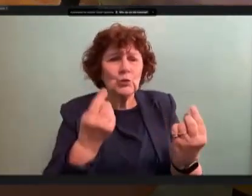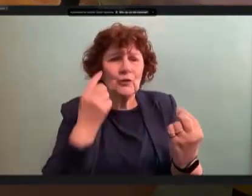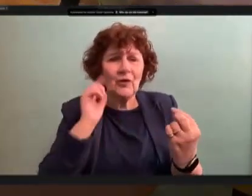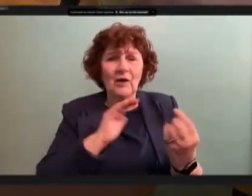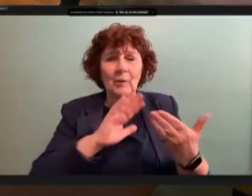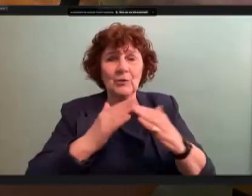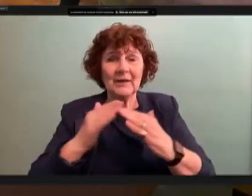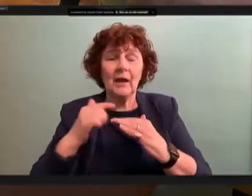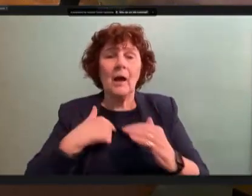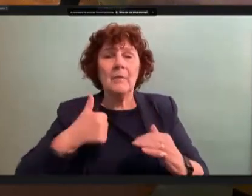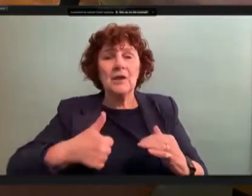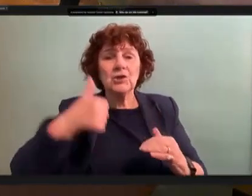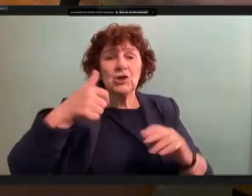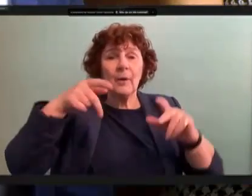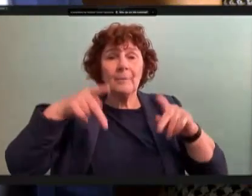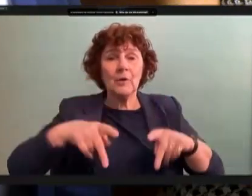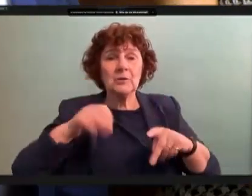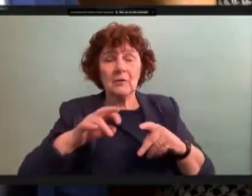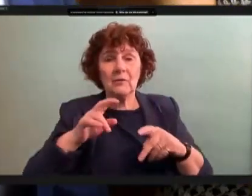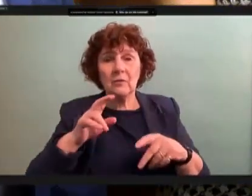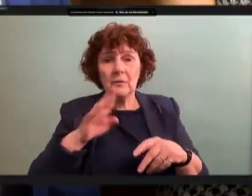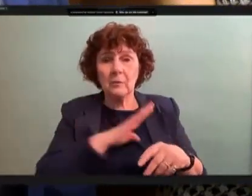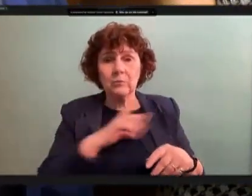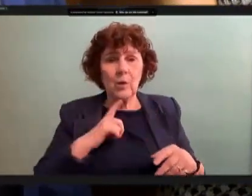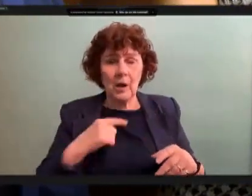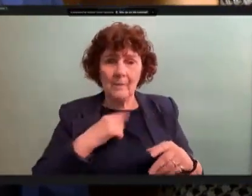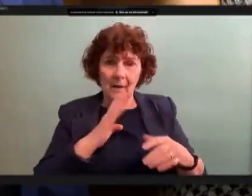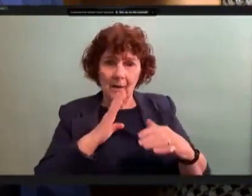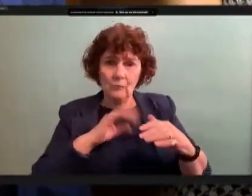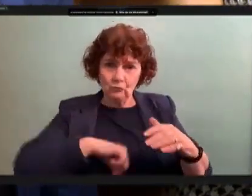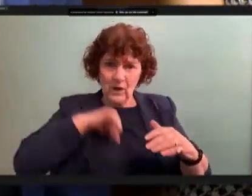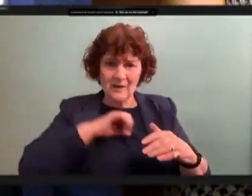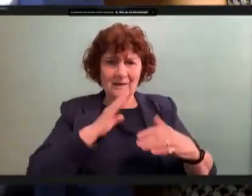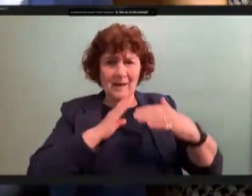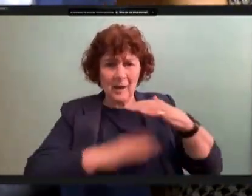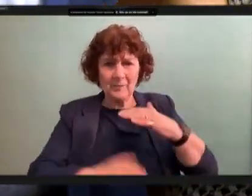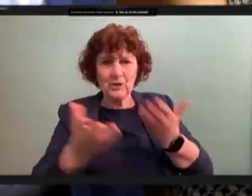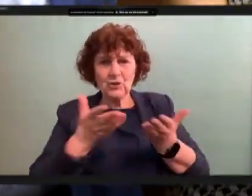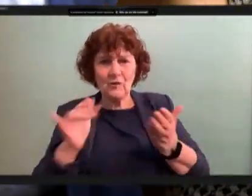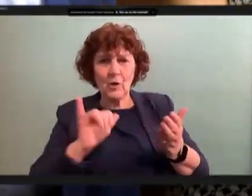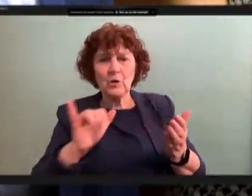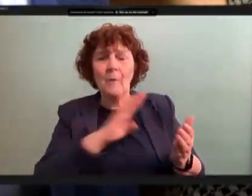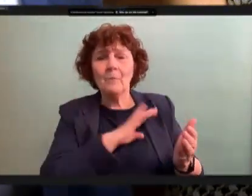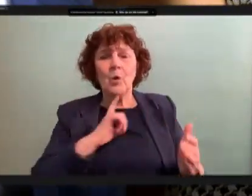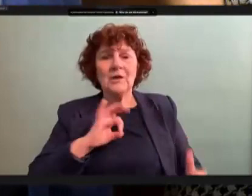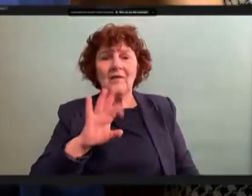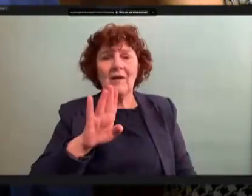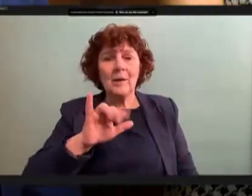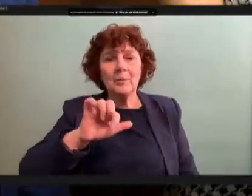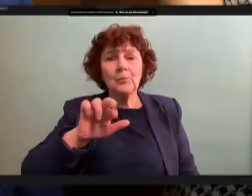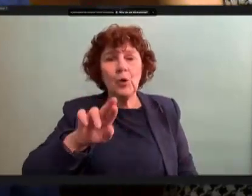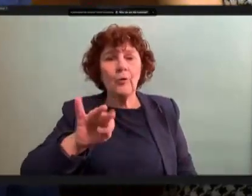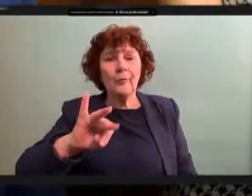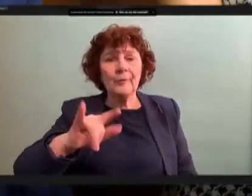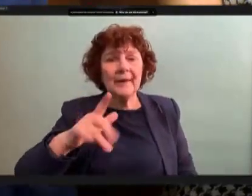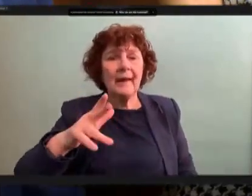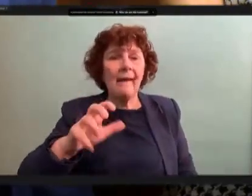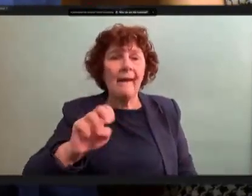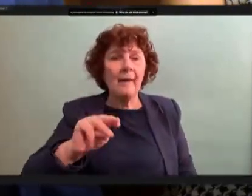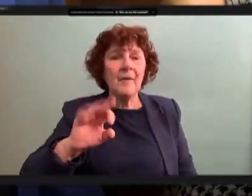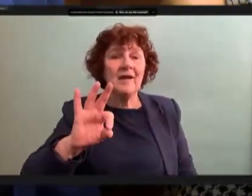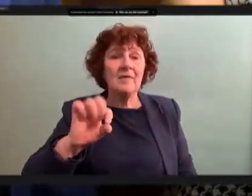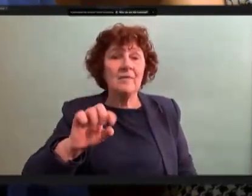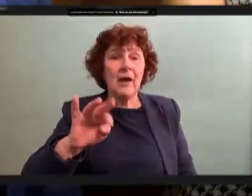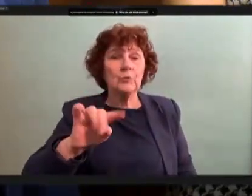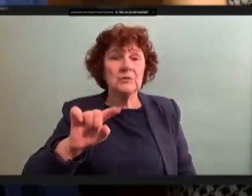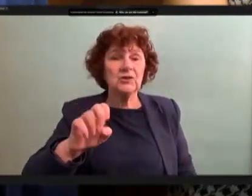the board. I proudly serve and humbly serve as the chairman of the board of the Birmingham Foundation, which does, I think we do really good work